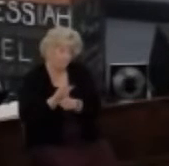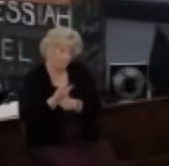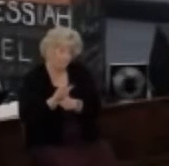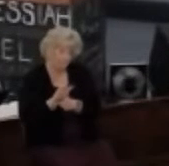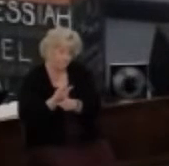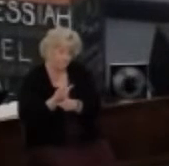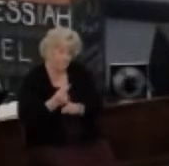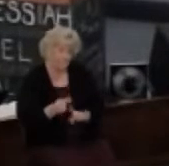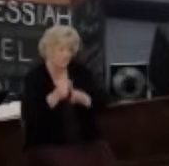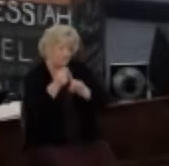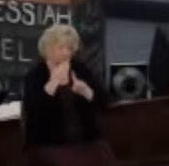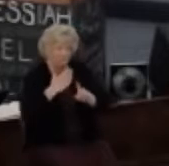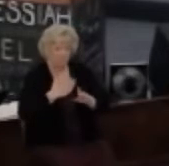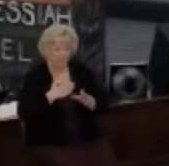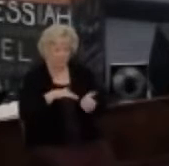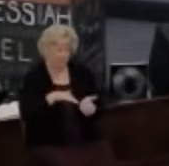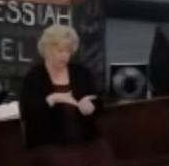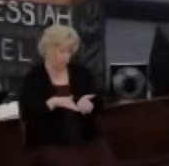especially my excuses.